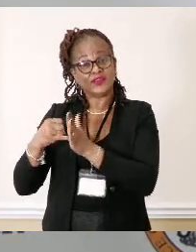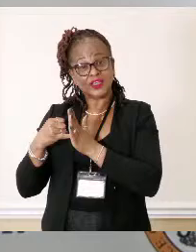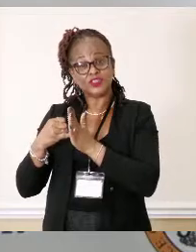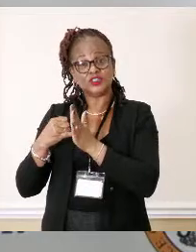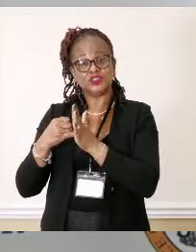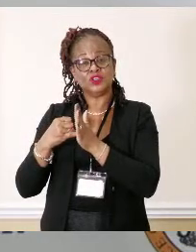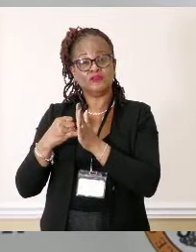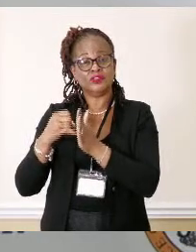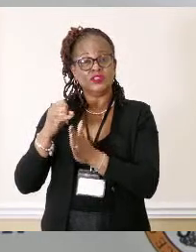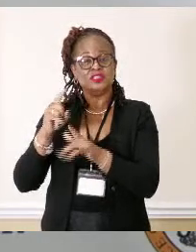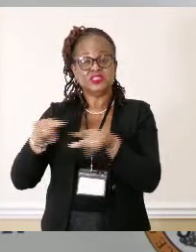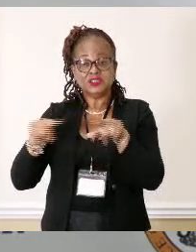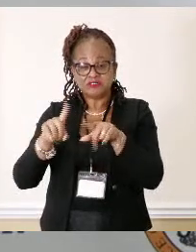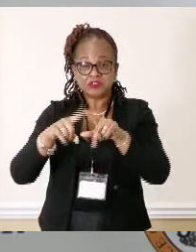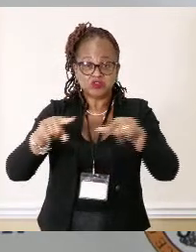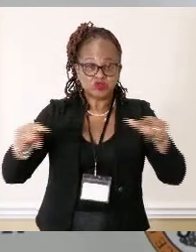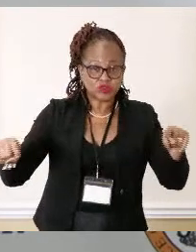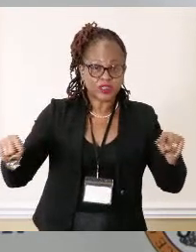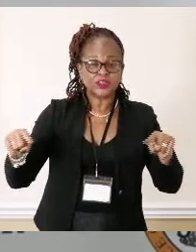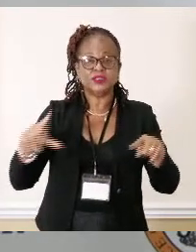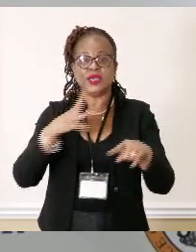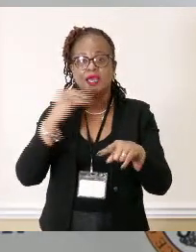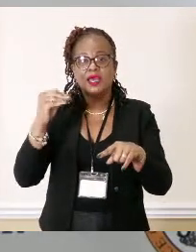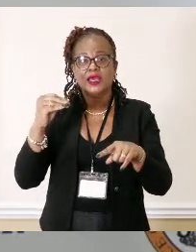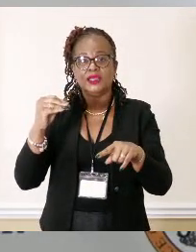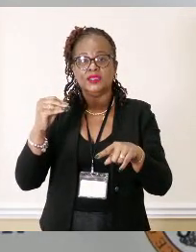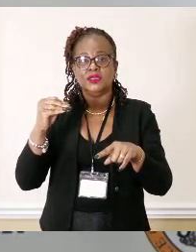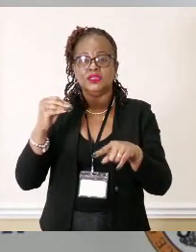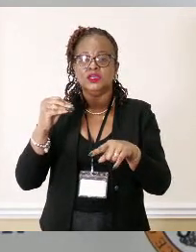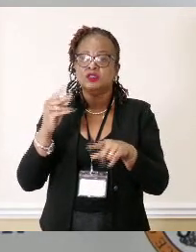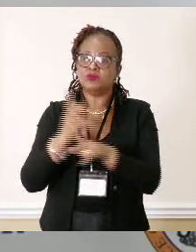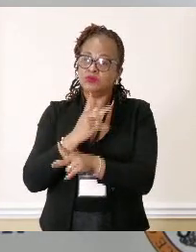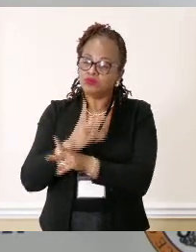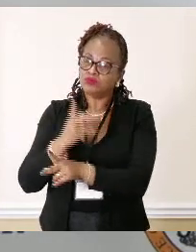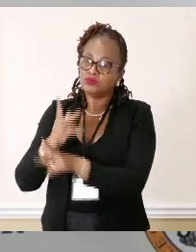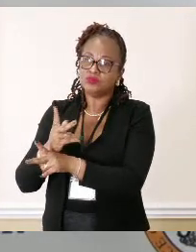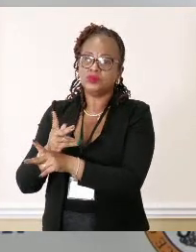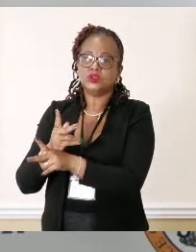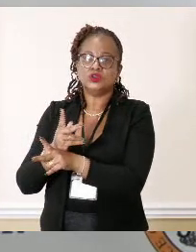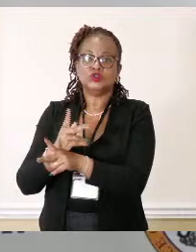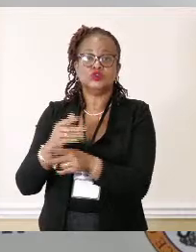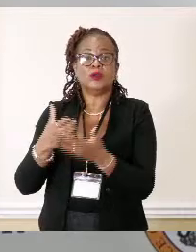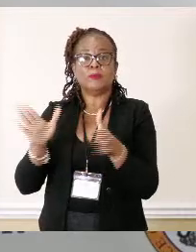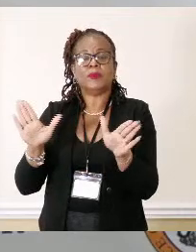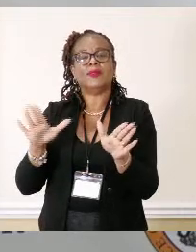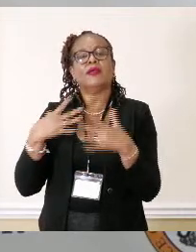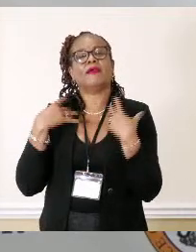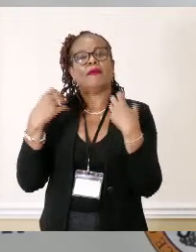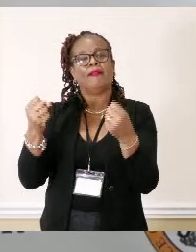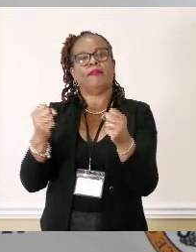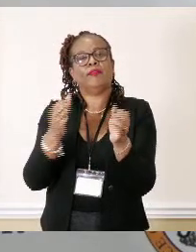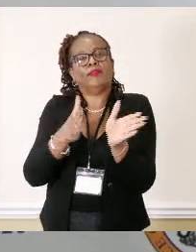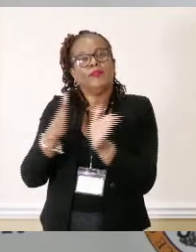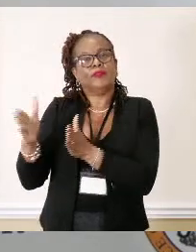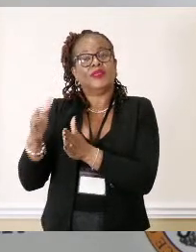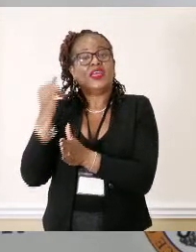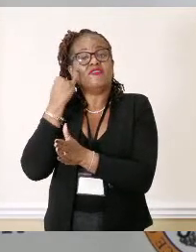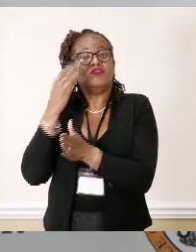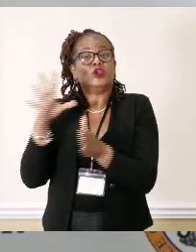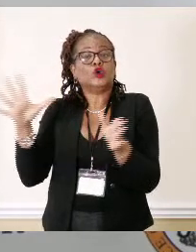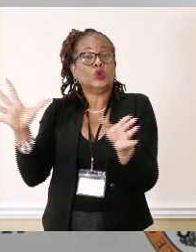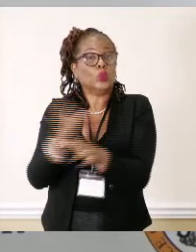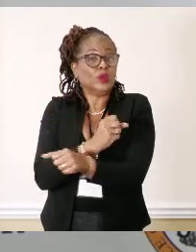resistant strains, and adherence to the public health measures if we are to win this